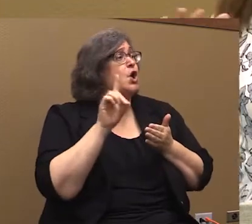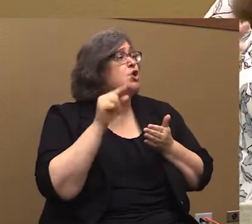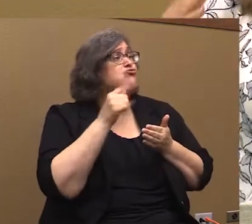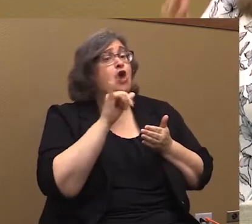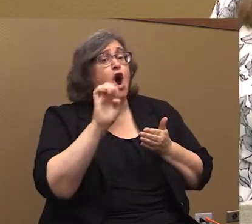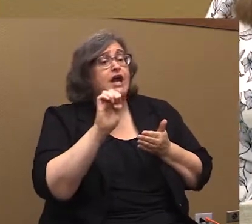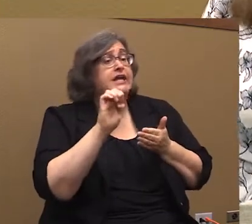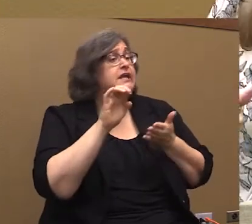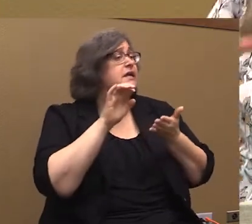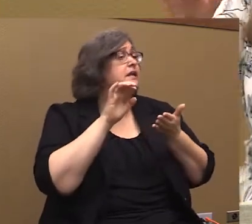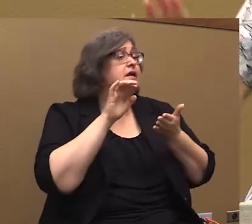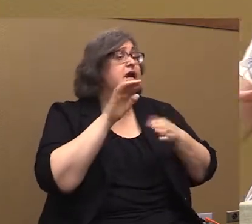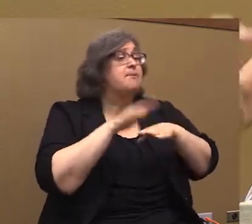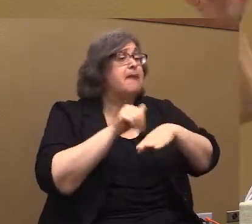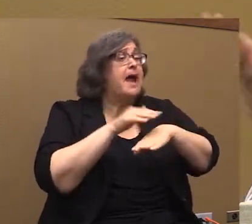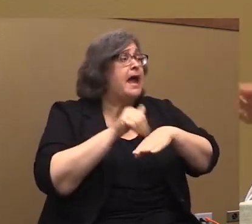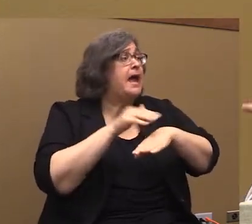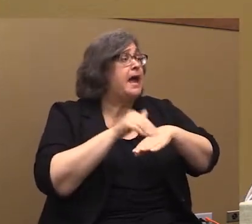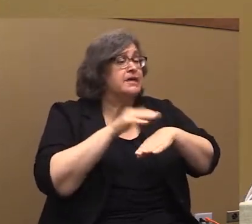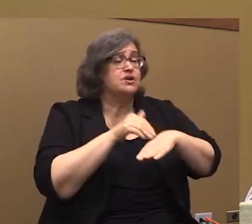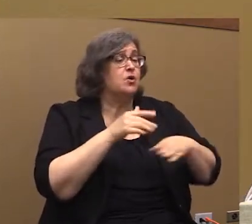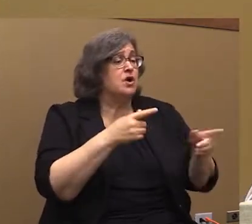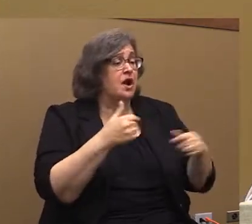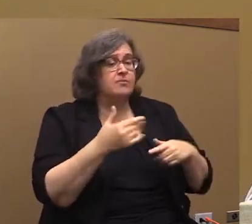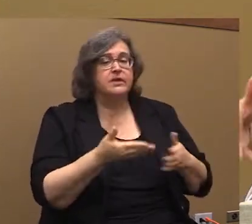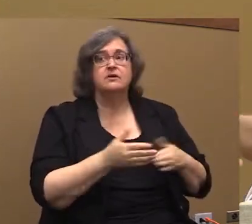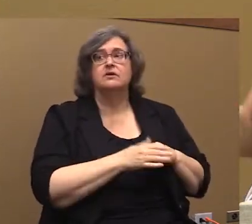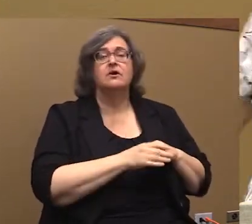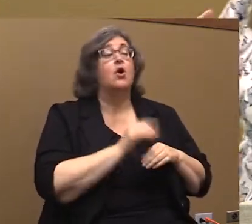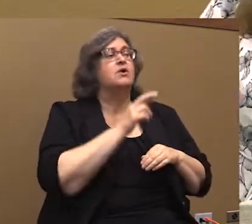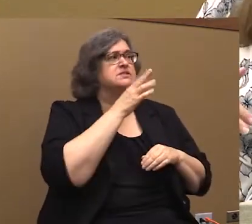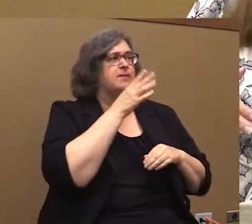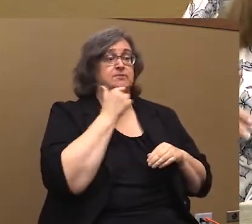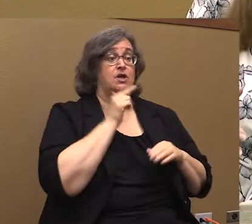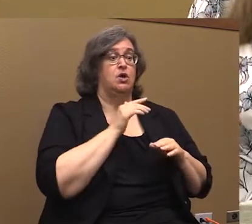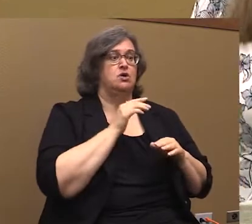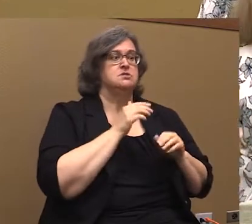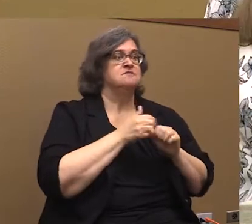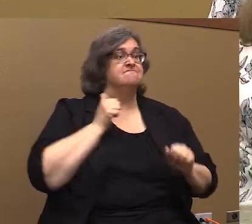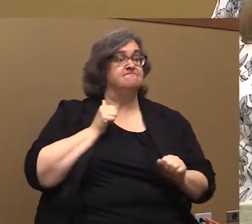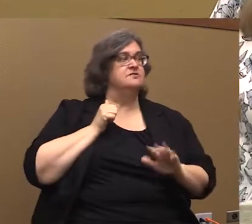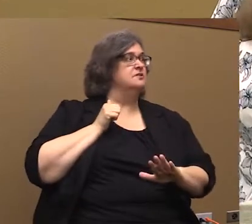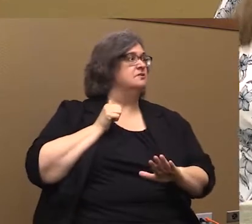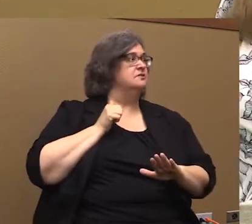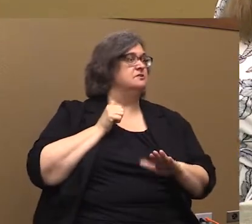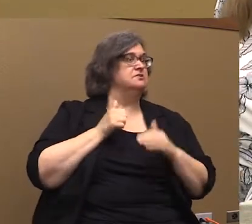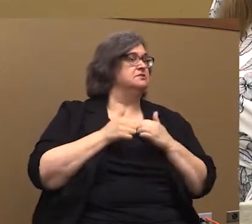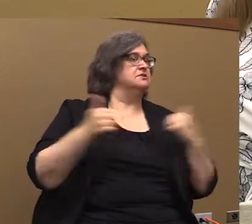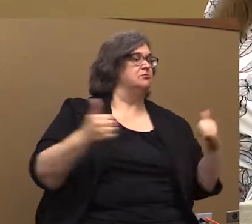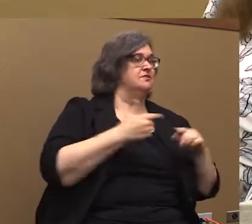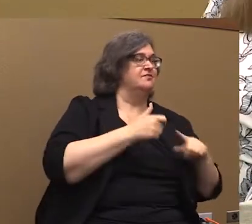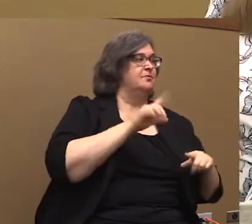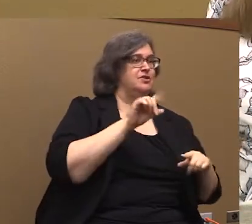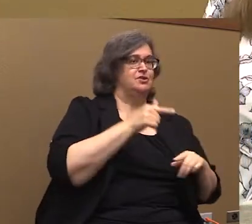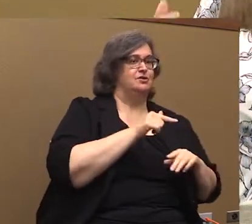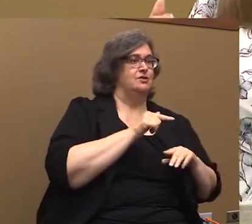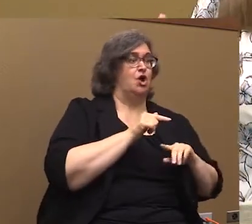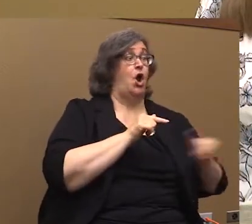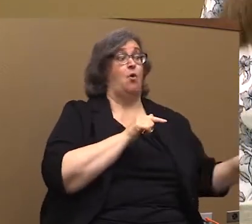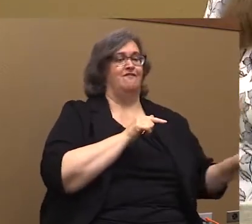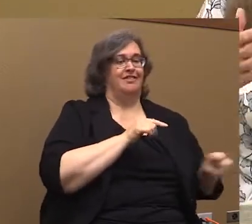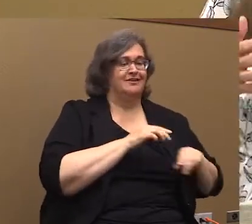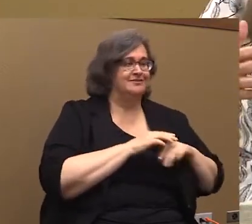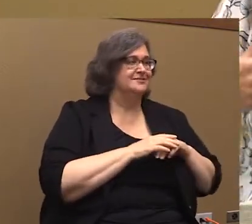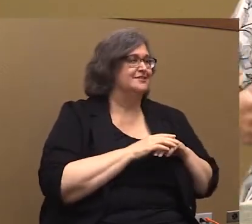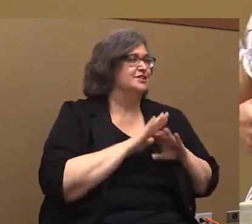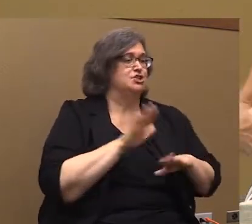oh, nice doggy, pet the doggy, it's okay, come here? Or does the mom say, step away